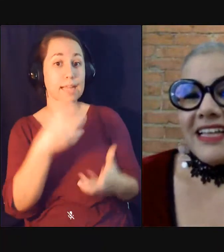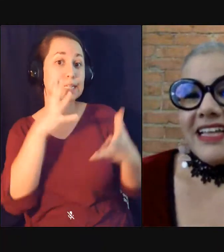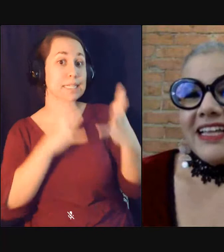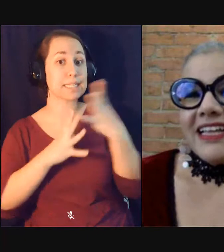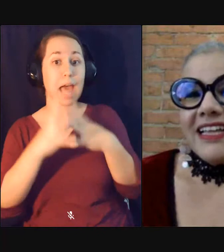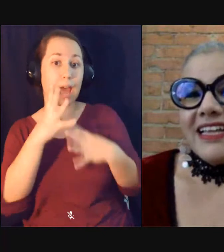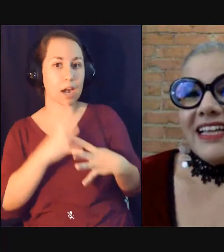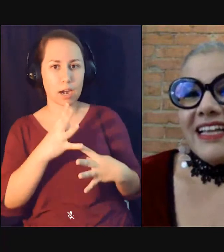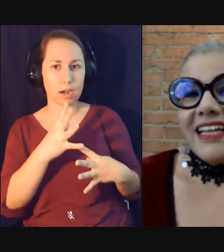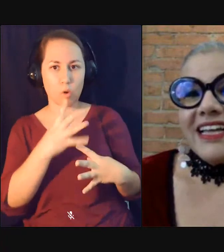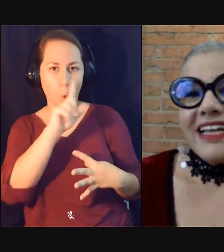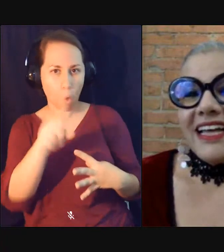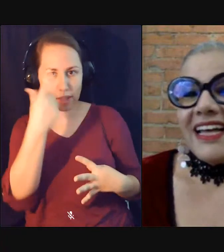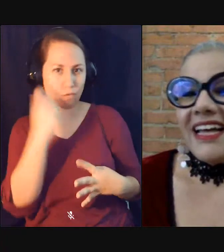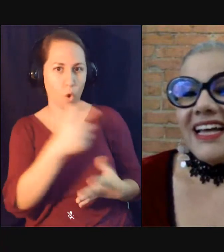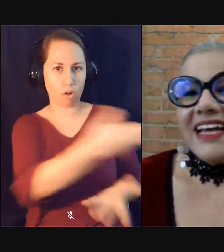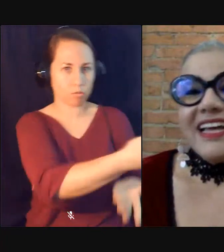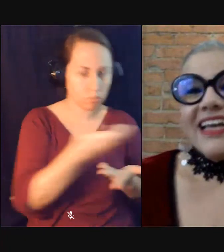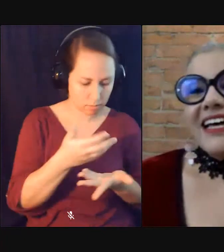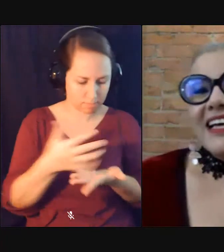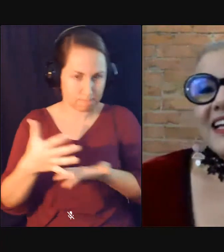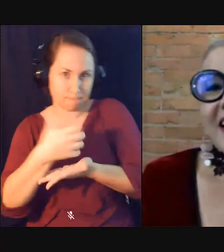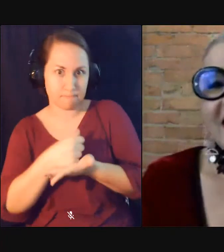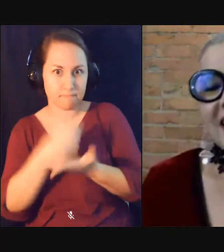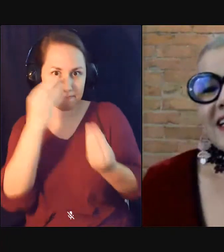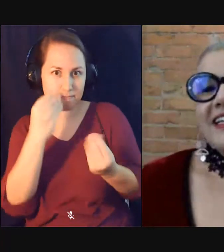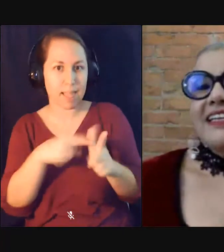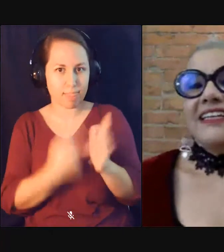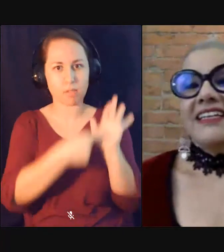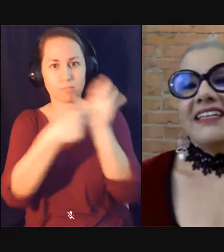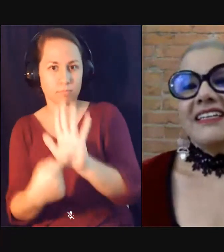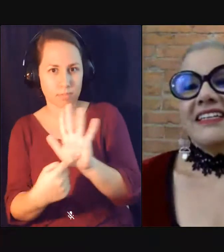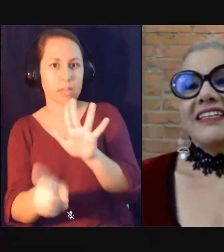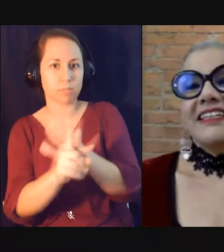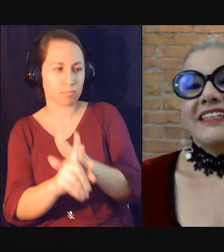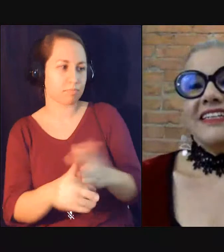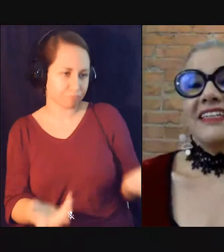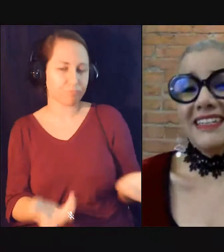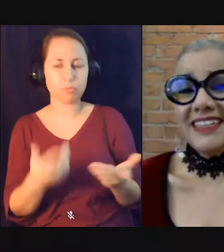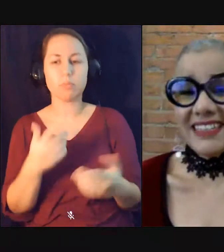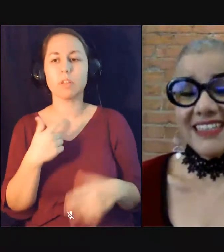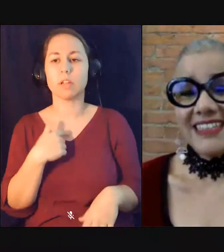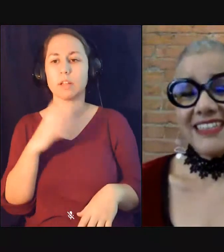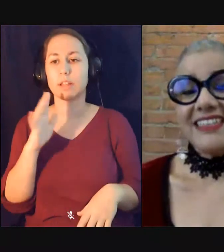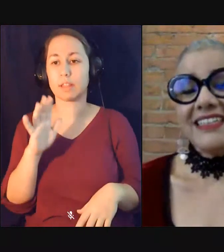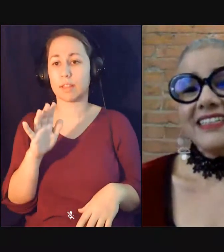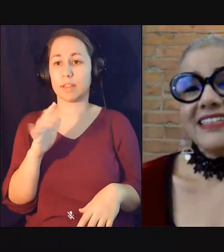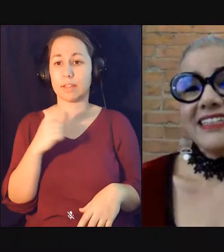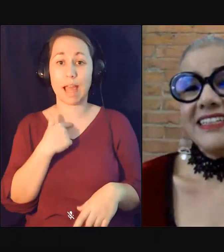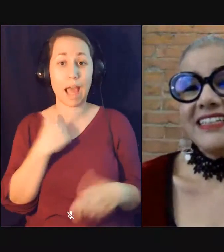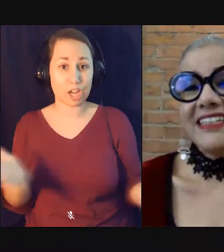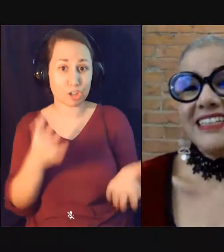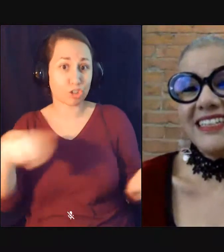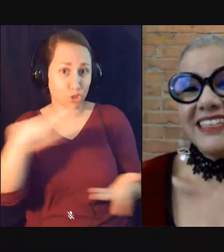there's a whole lot of psychosexual dynamism in there that I leave to the reader to sort out and encourage you to buy